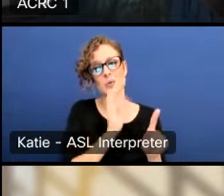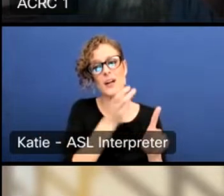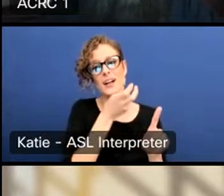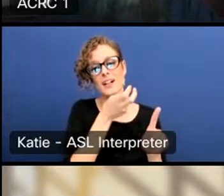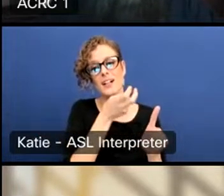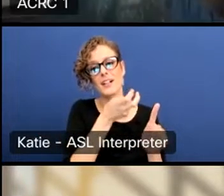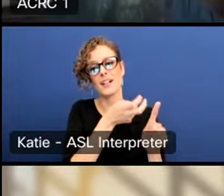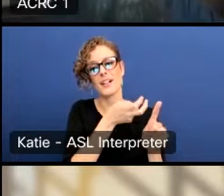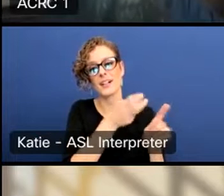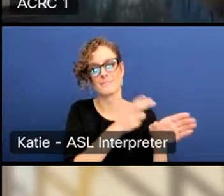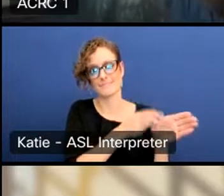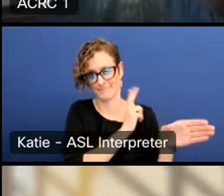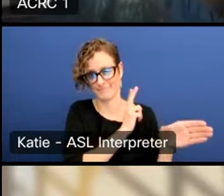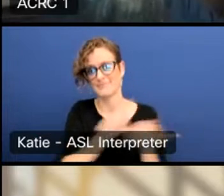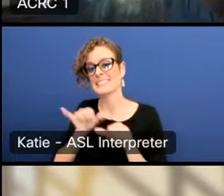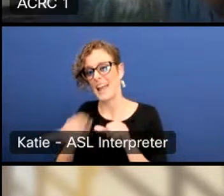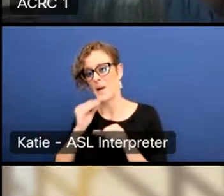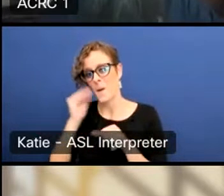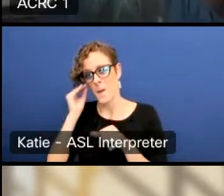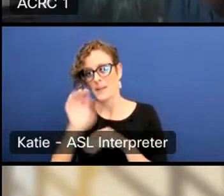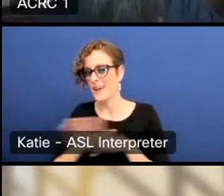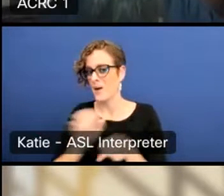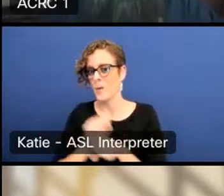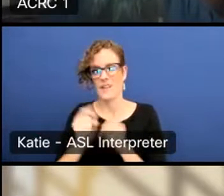at home and will not be working for the regional center.